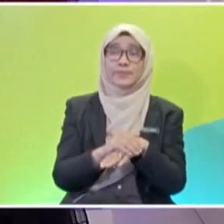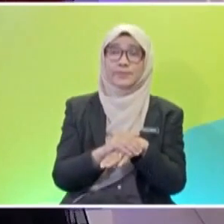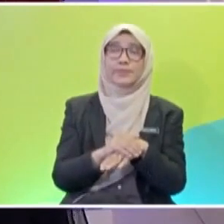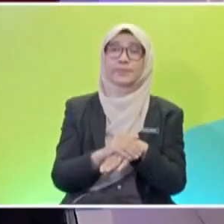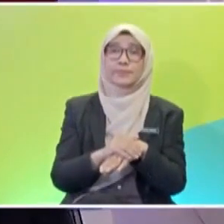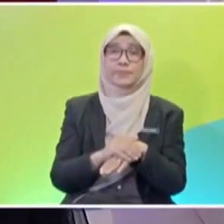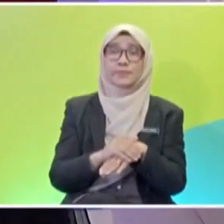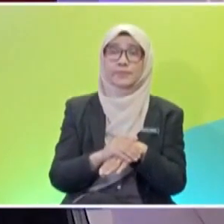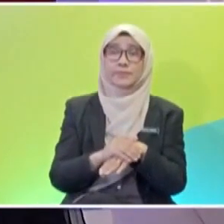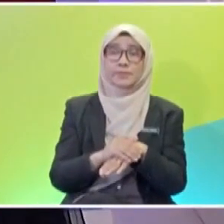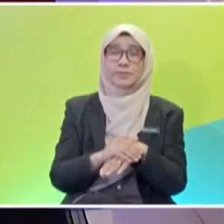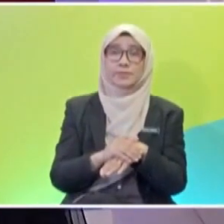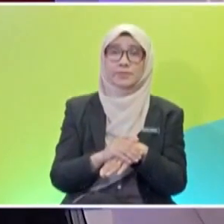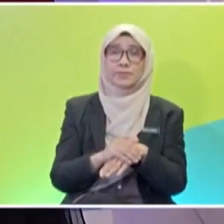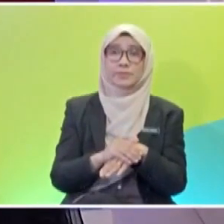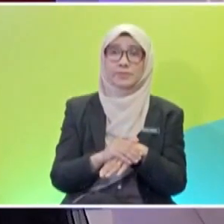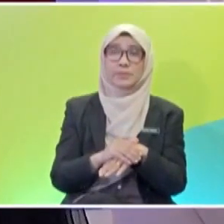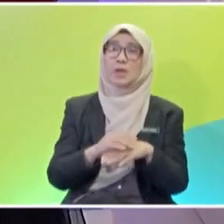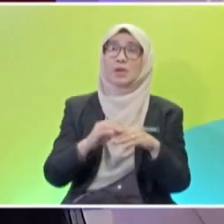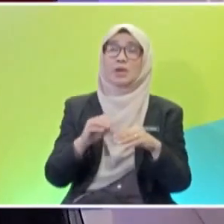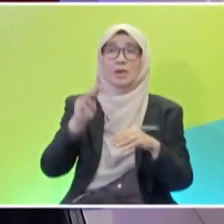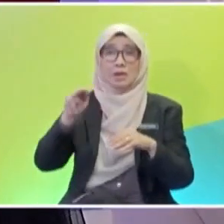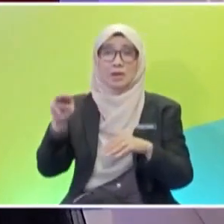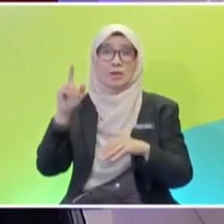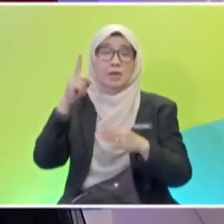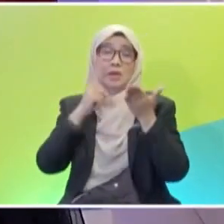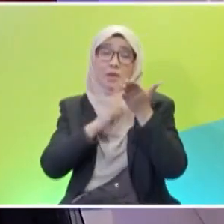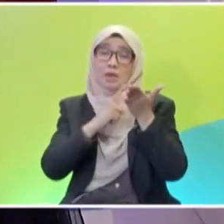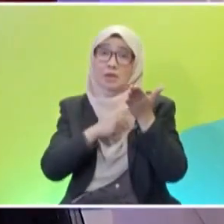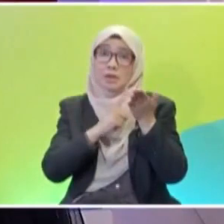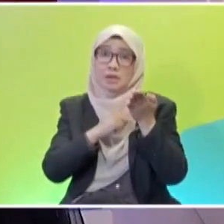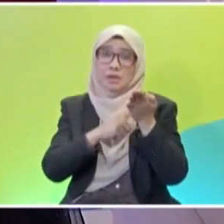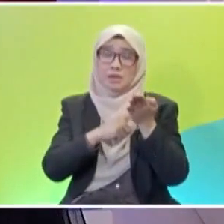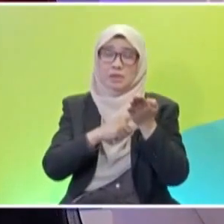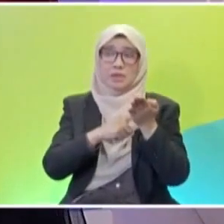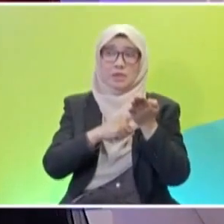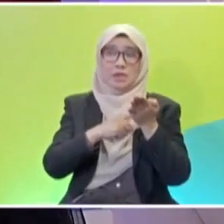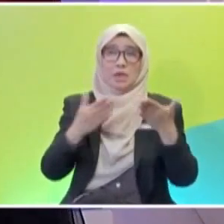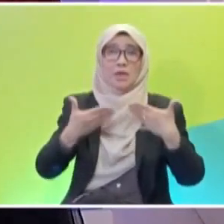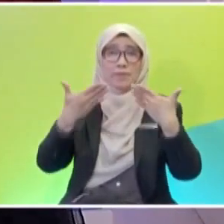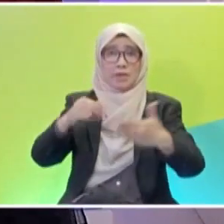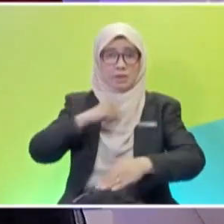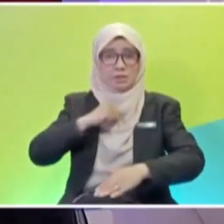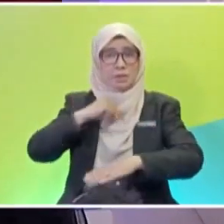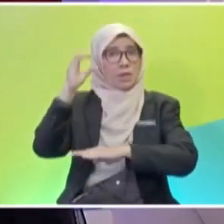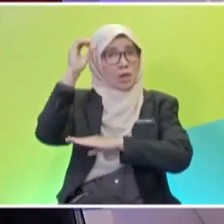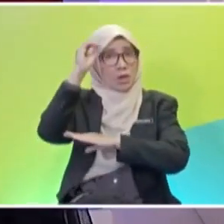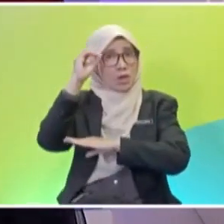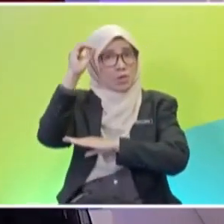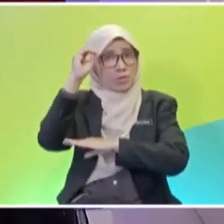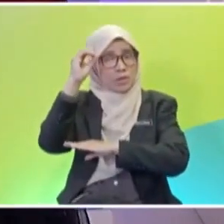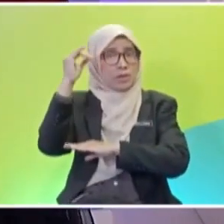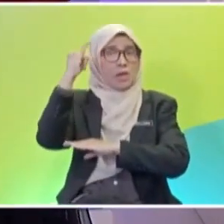113, you are going to discuss, give your personal opinion, your ideas, your thoughts, even